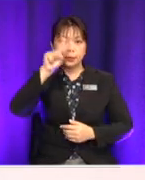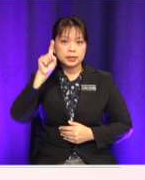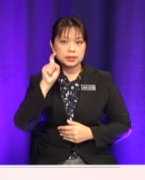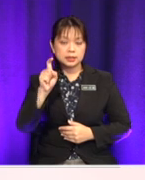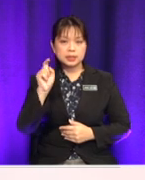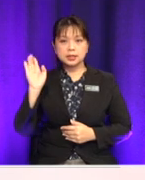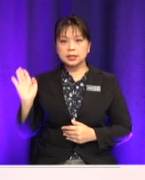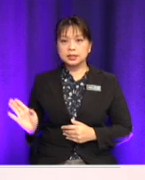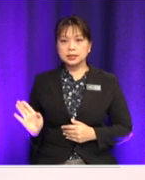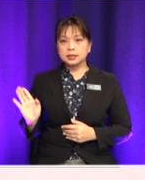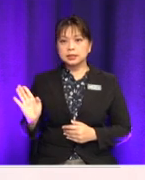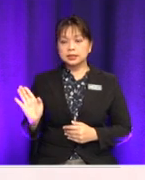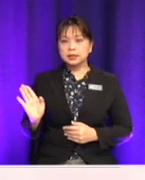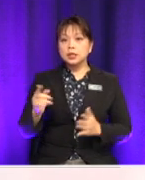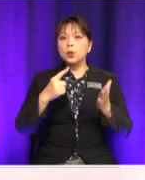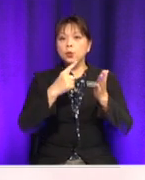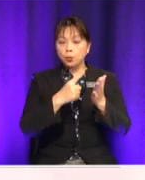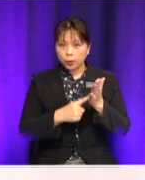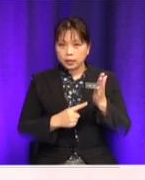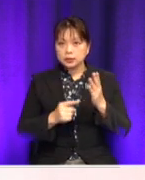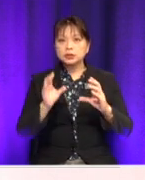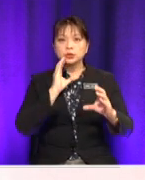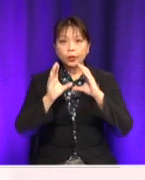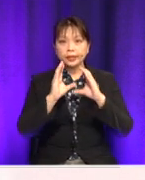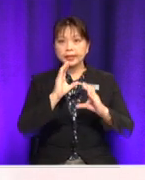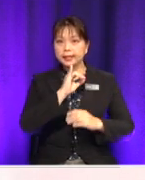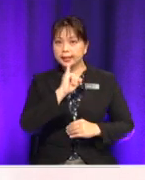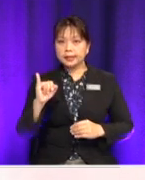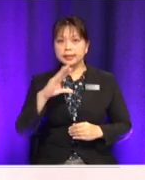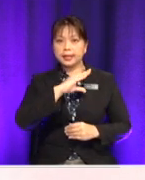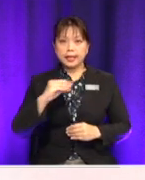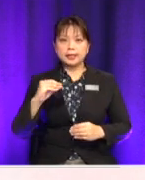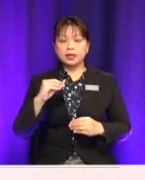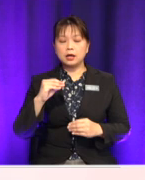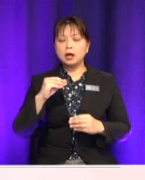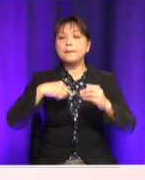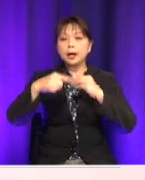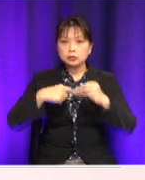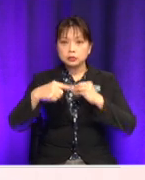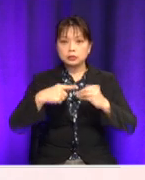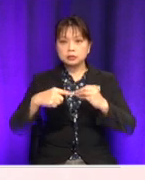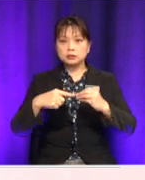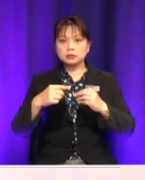My keywords are what, talking and about. What, talking about. So they just